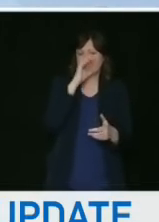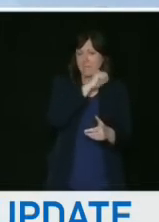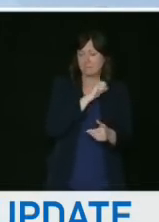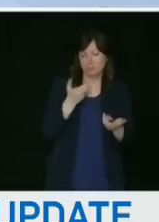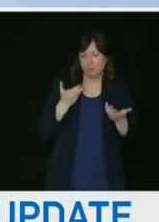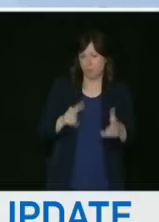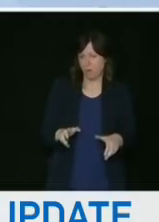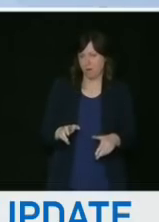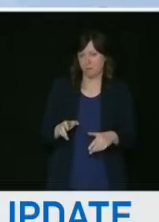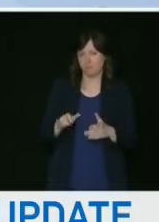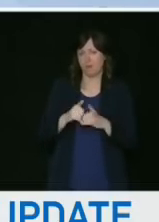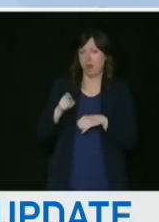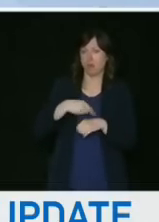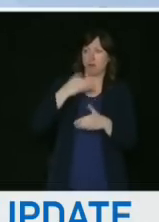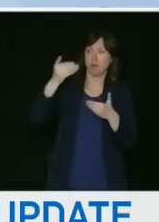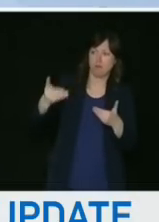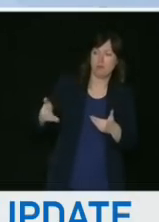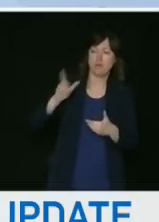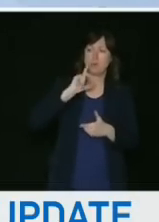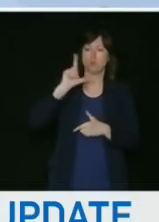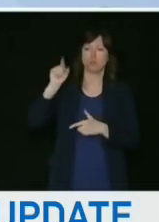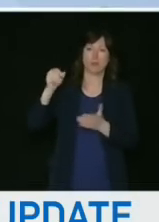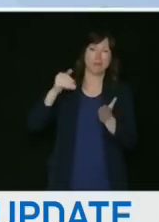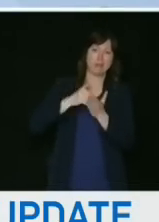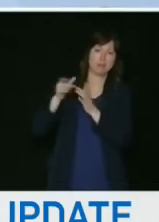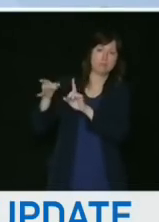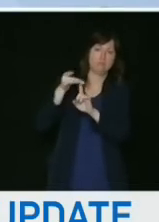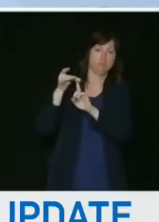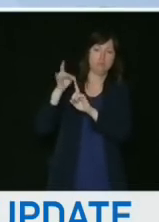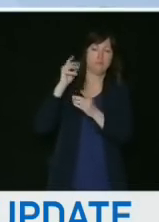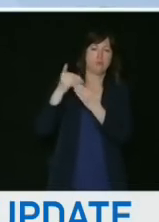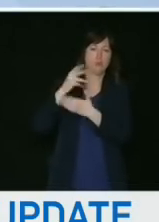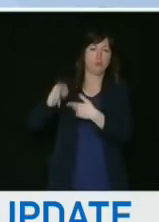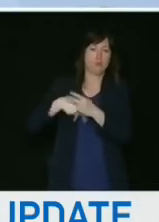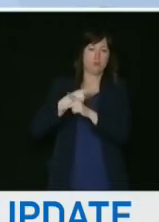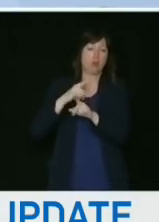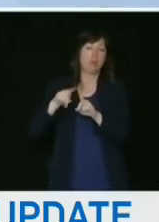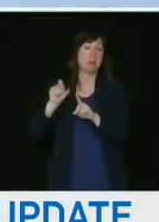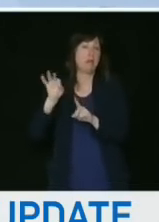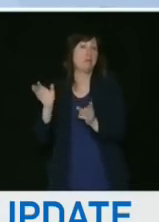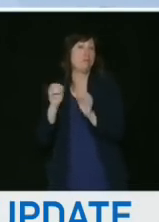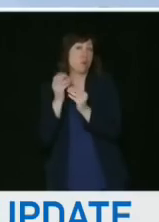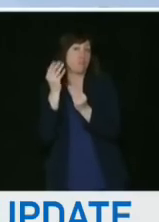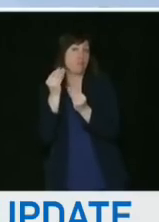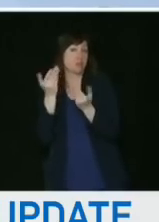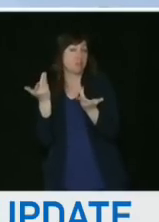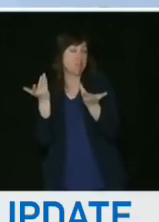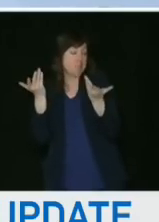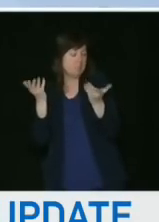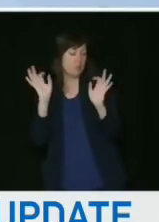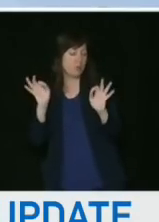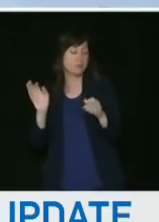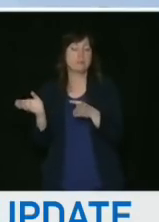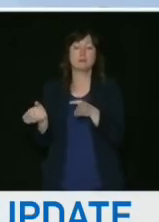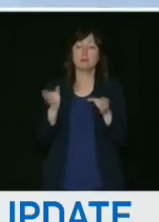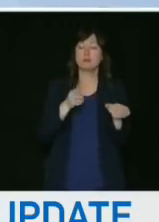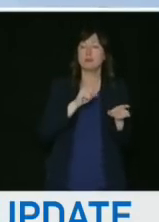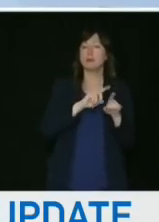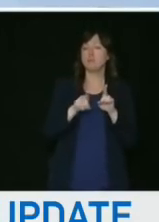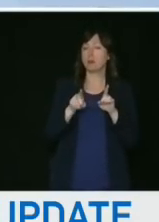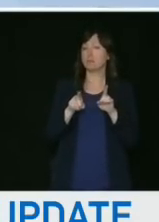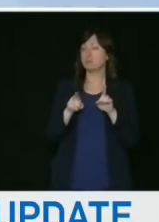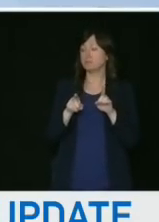at what time we'll have 20,000 cases, but it would be good to have more details. But with regard to the measures that we